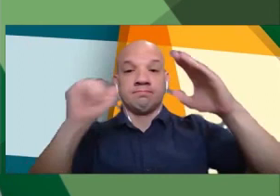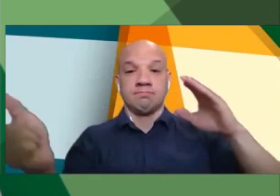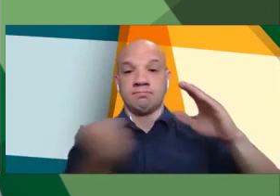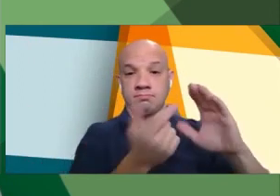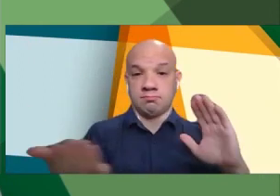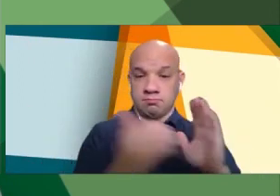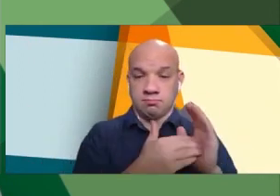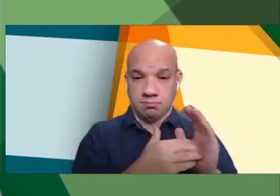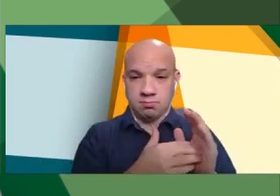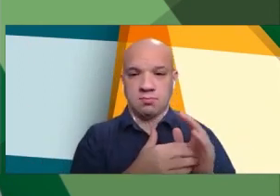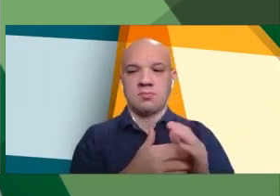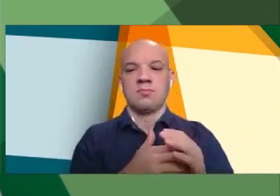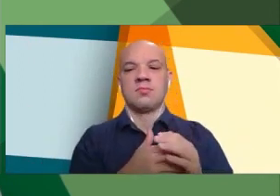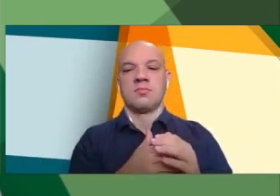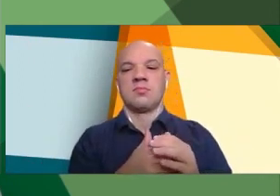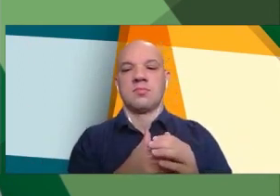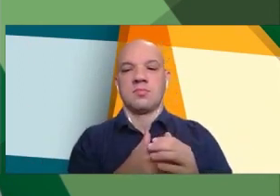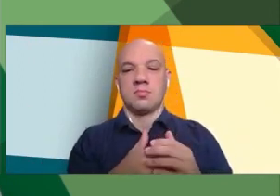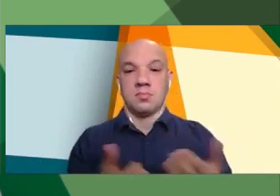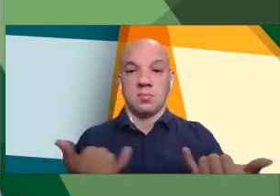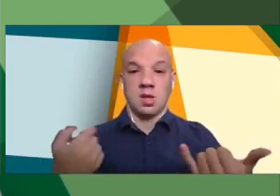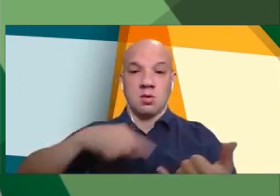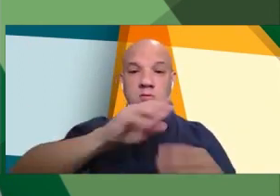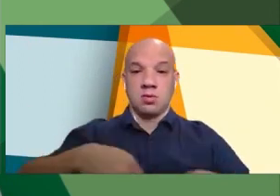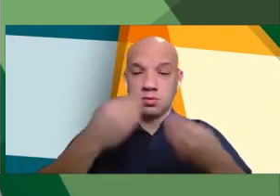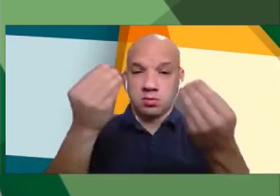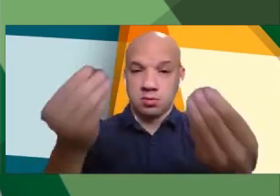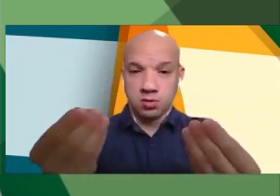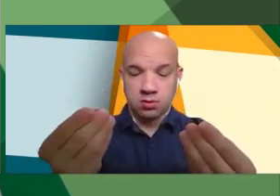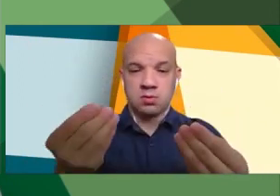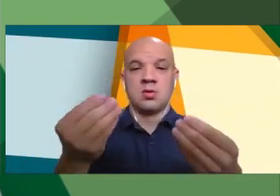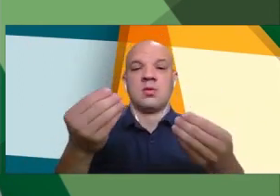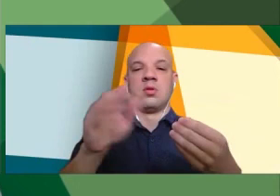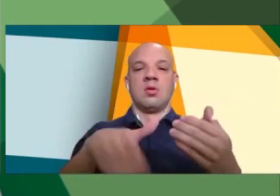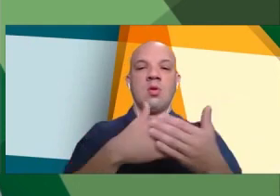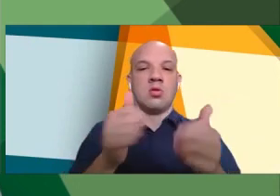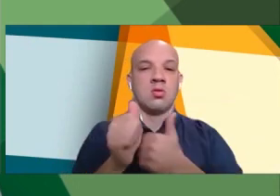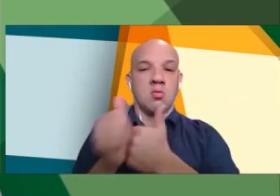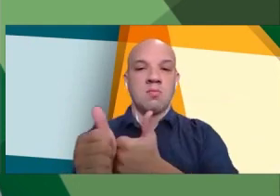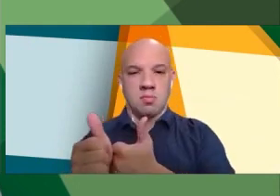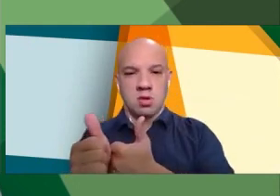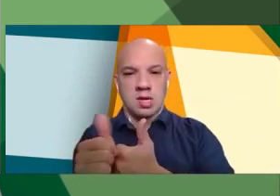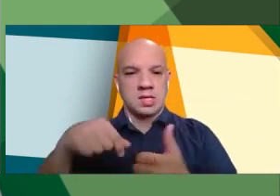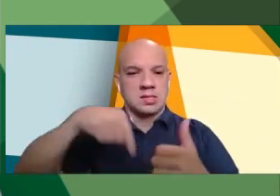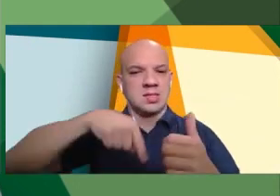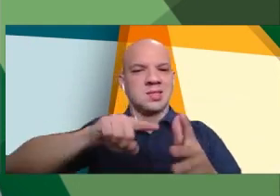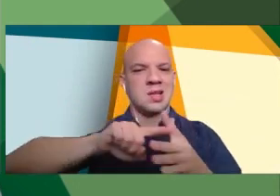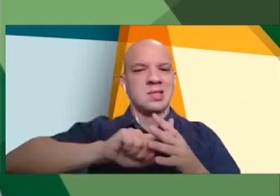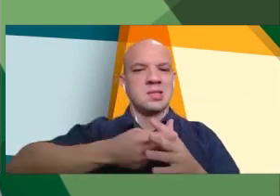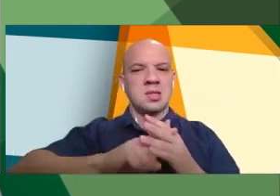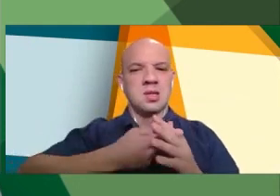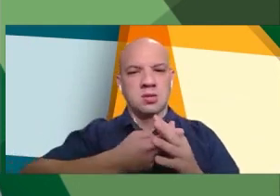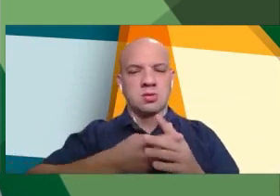again, and we are presenting the Federal Civil Rights Compliance. This is an introduction to Federal